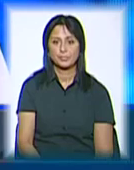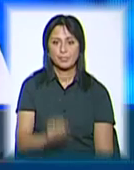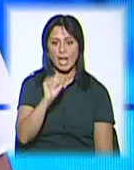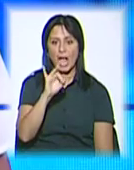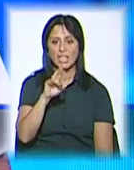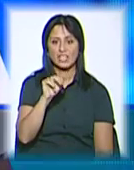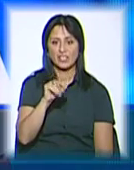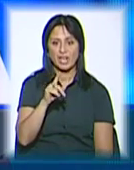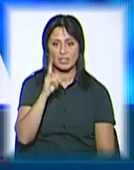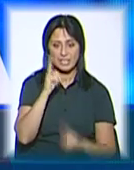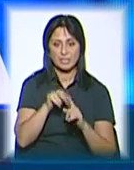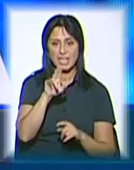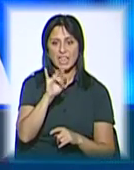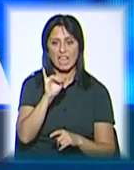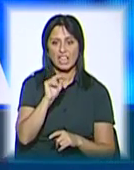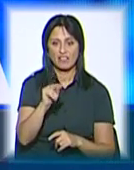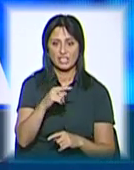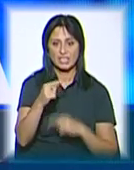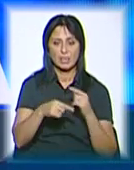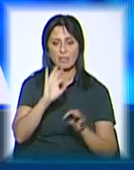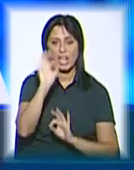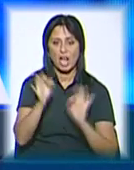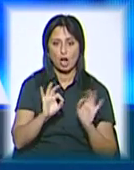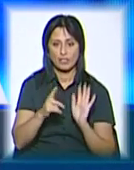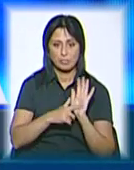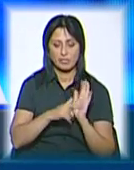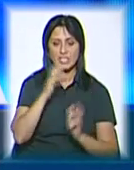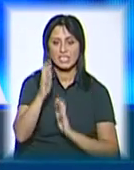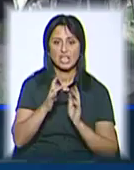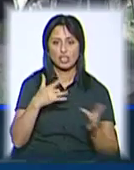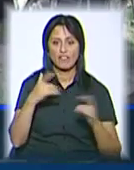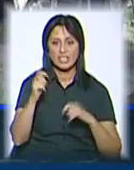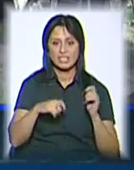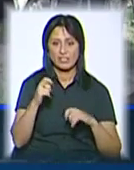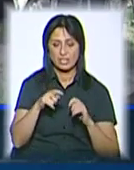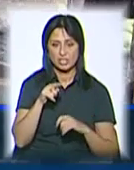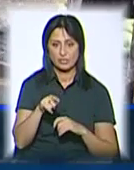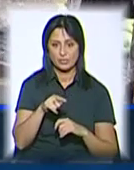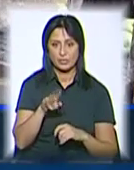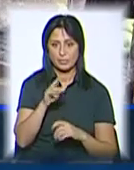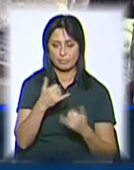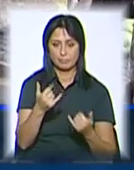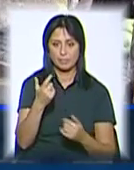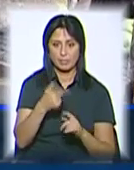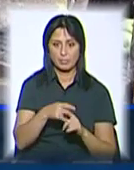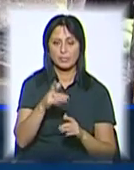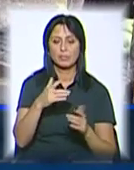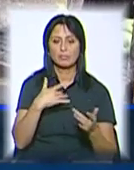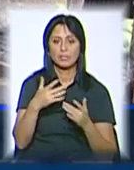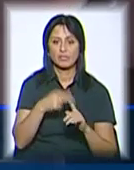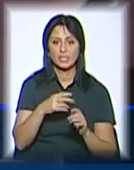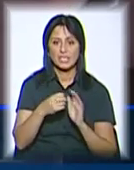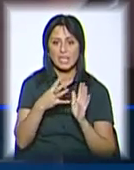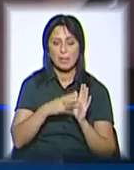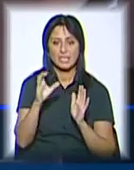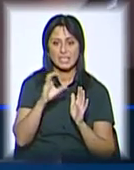Artvila Karikulac, web Zanevicho Bisahalo, Bistana Medrohel, Nebismeshude Sartasherso Festival, Pesinovas Umasmizabs, Honzebashirobal,